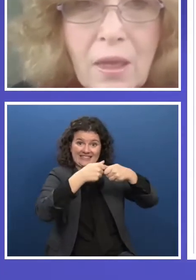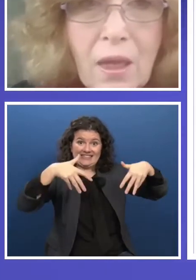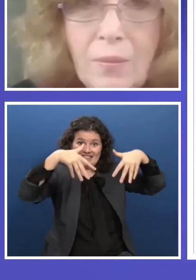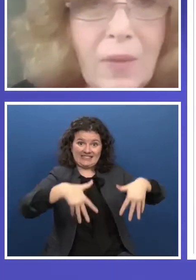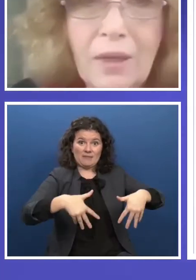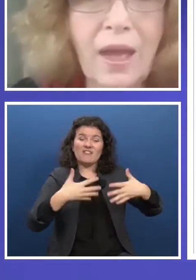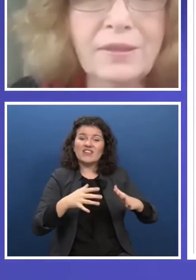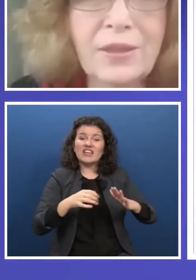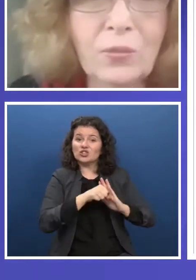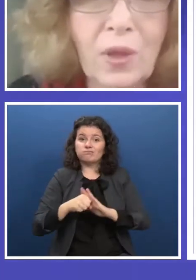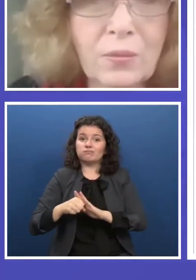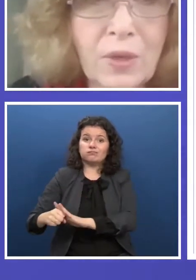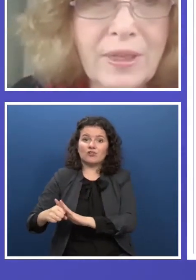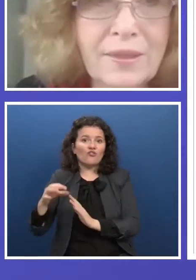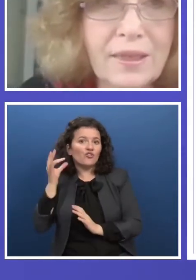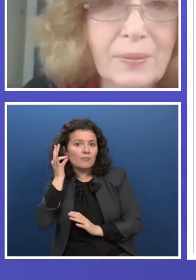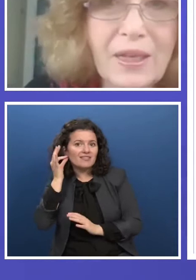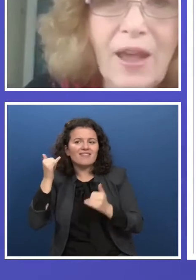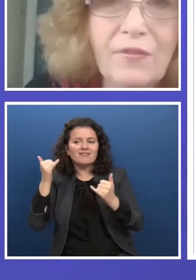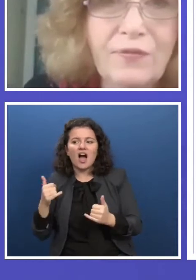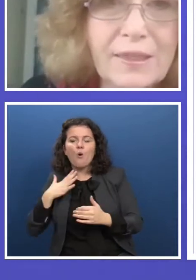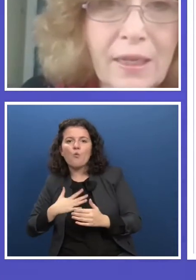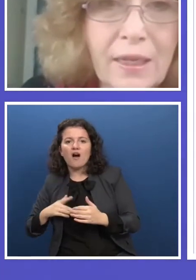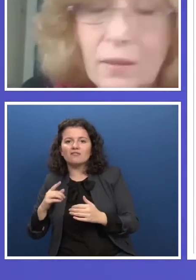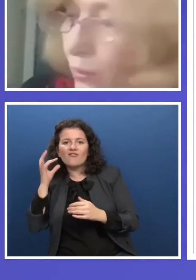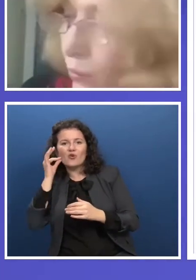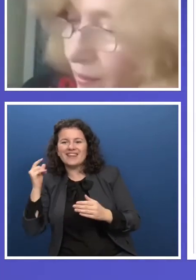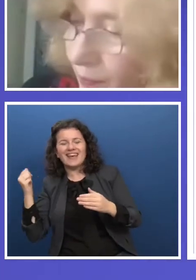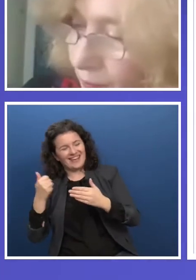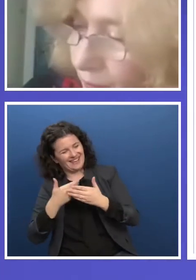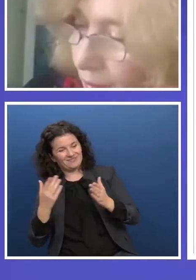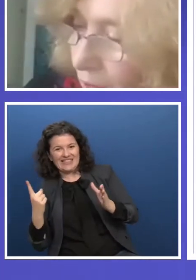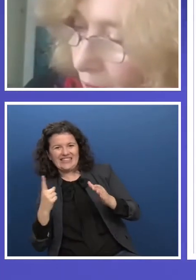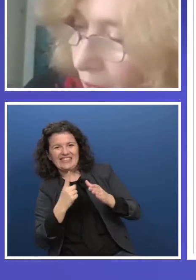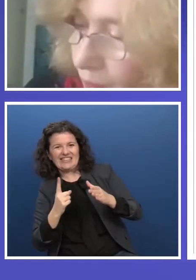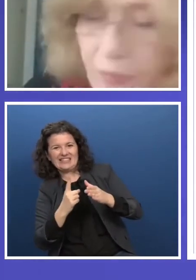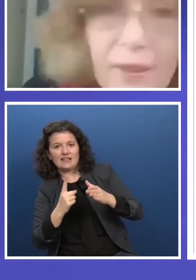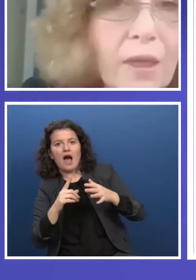systems and don't welcome women. So it's been about fixing women.